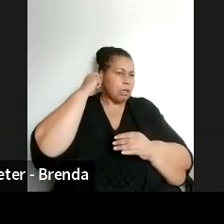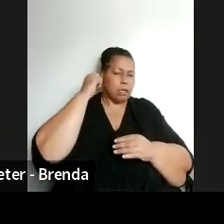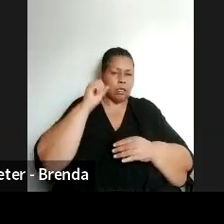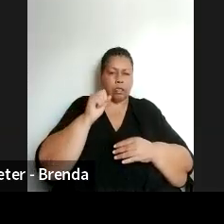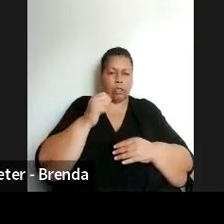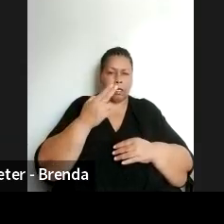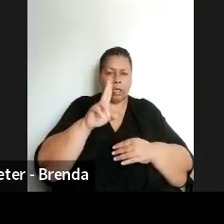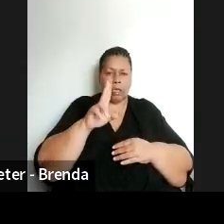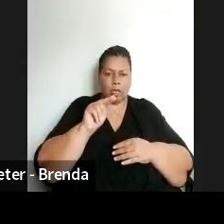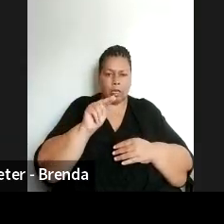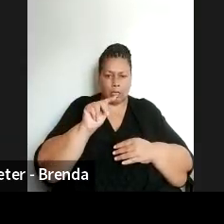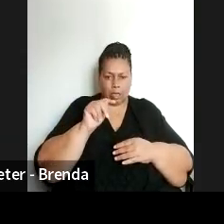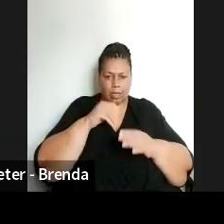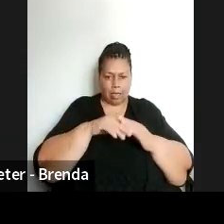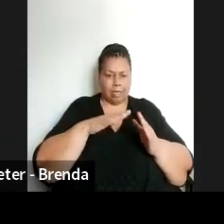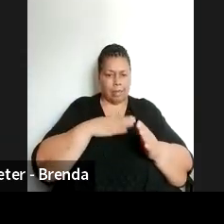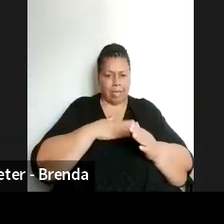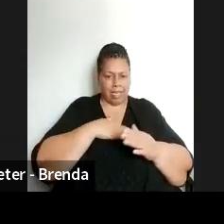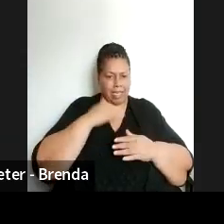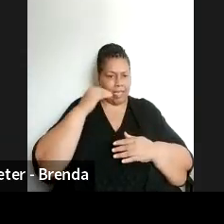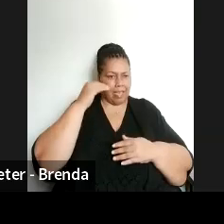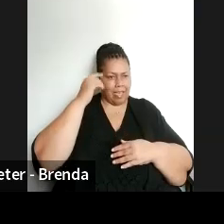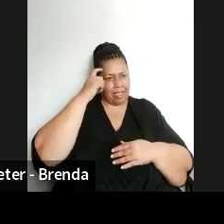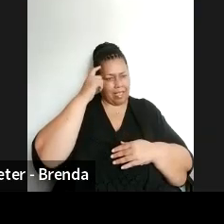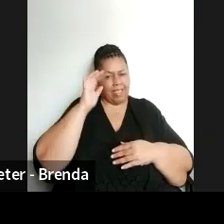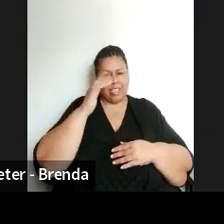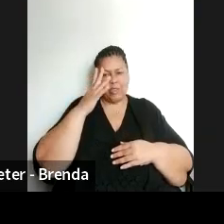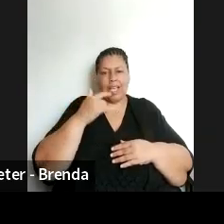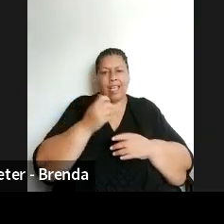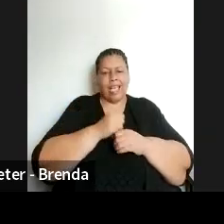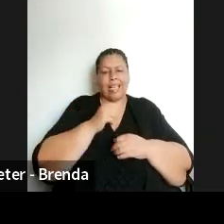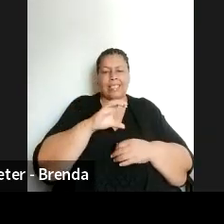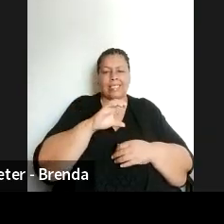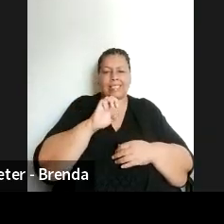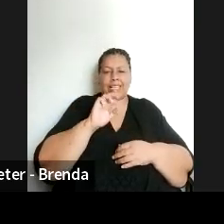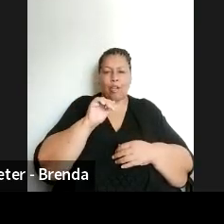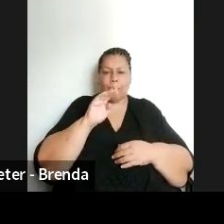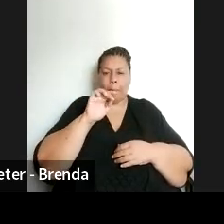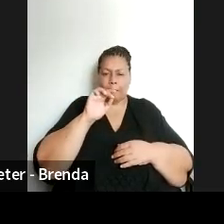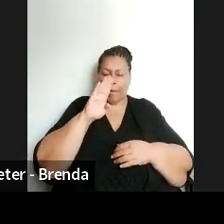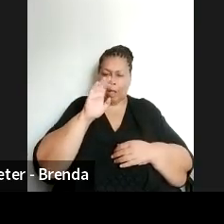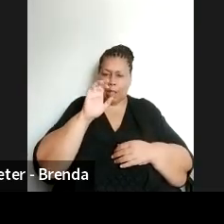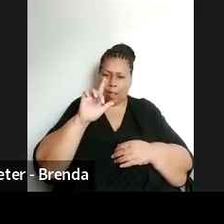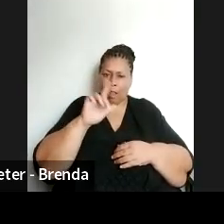why I got cerebral palsy. It's a long story that